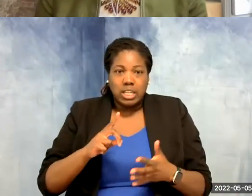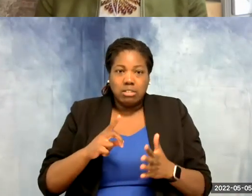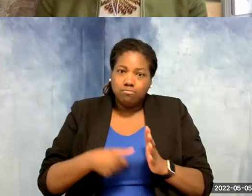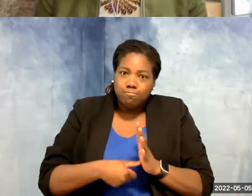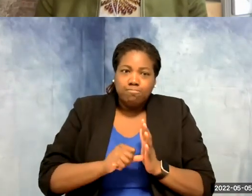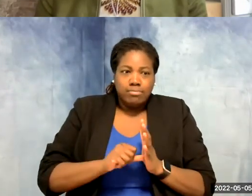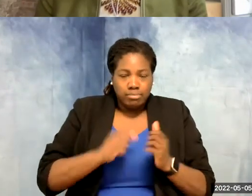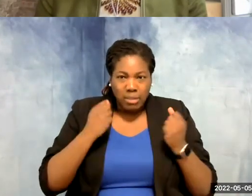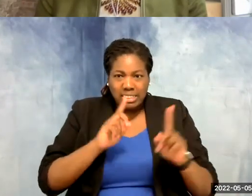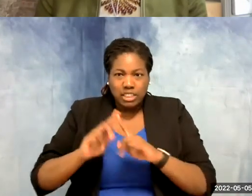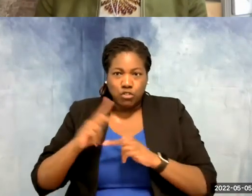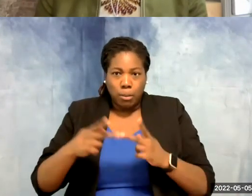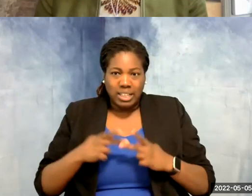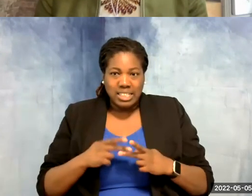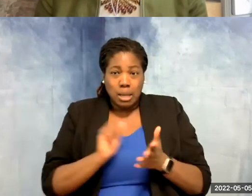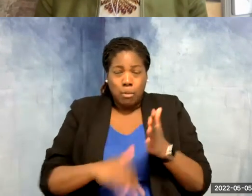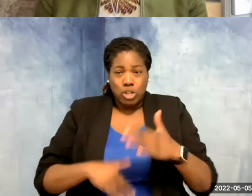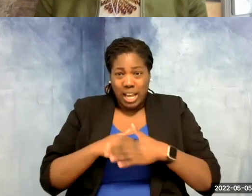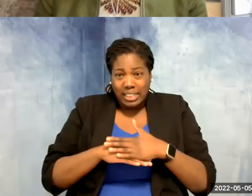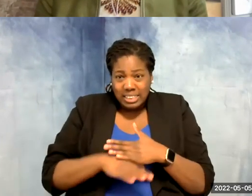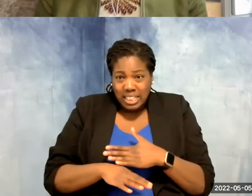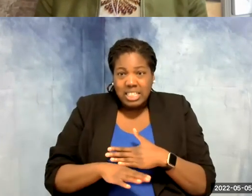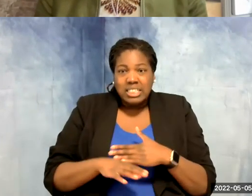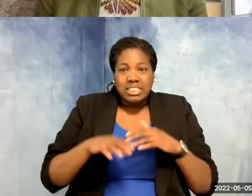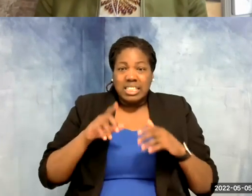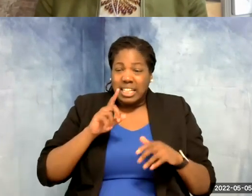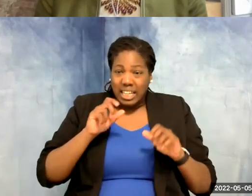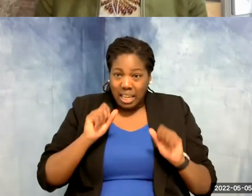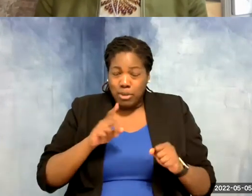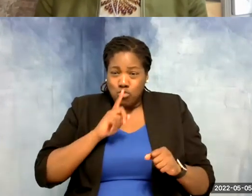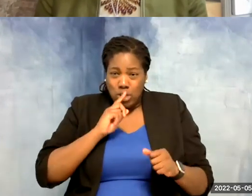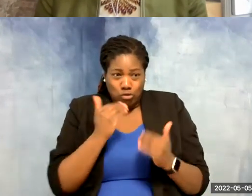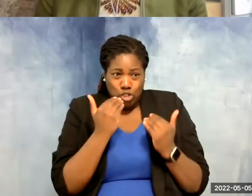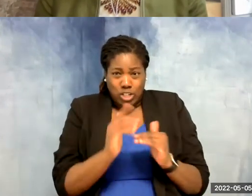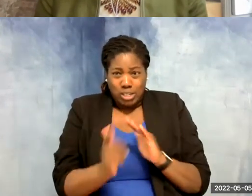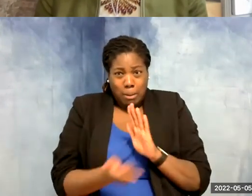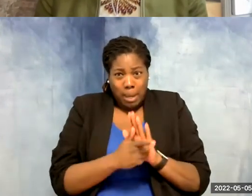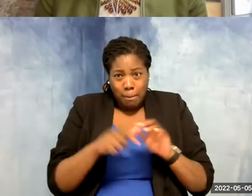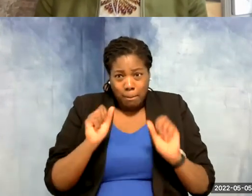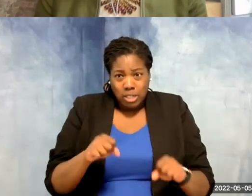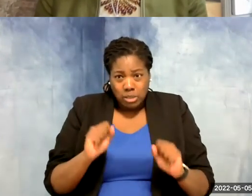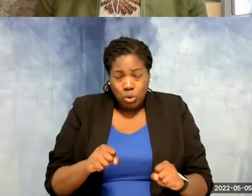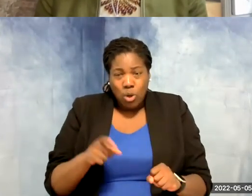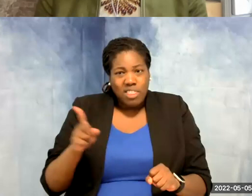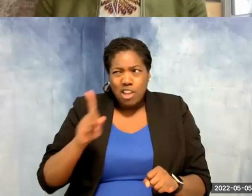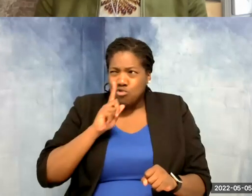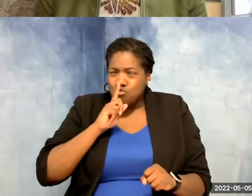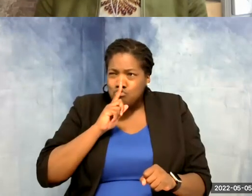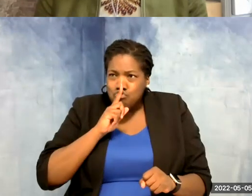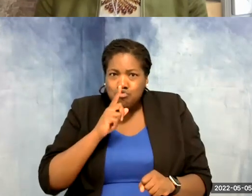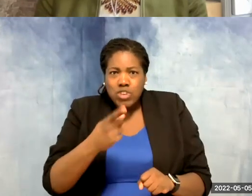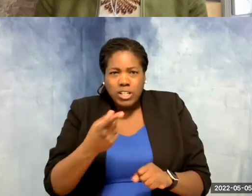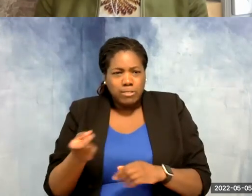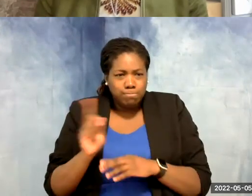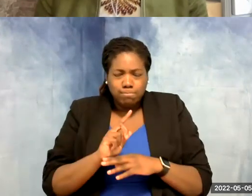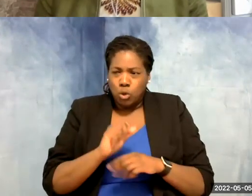we know that abortion access is likely to be severely restricted and even banned. They've really been stepping up and partnering